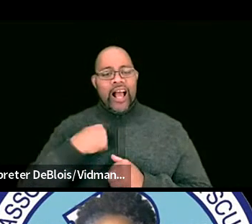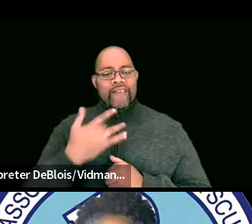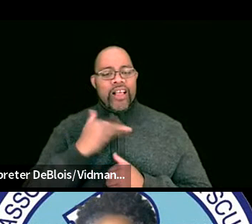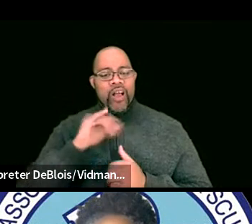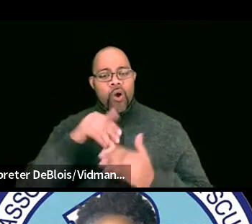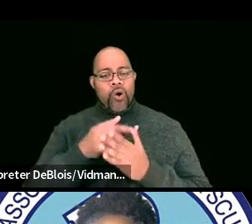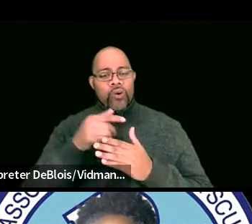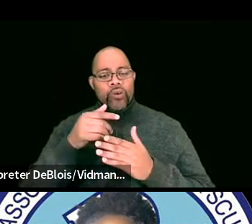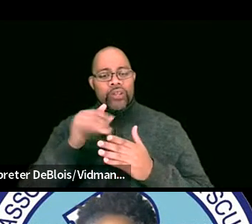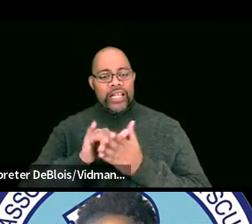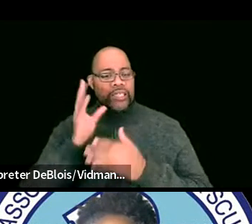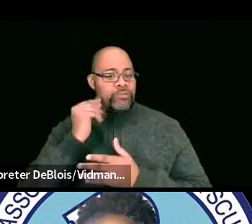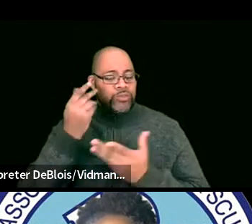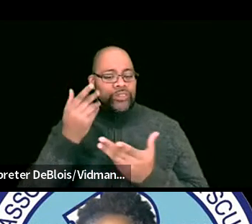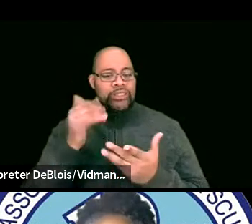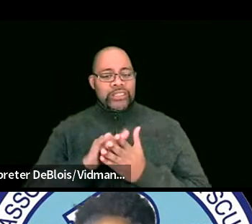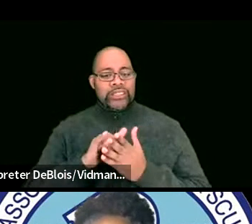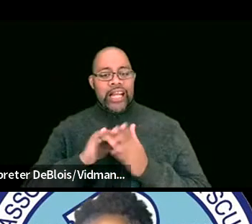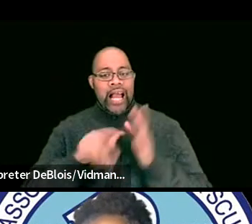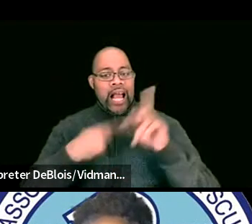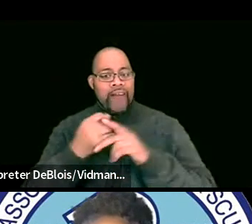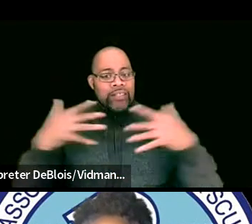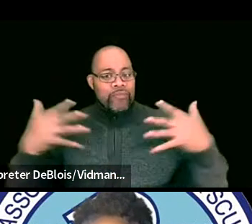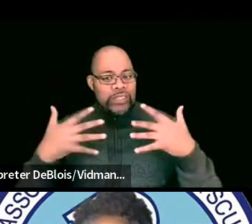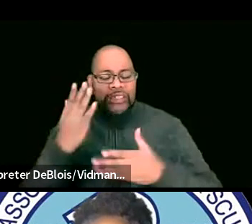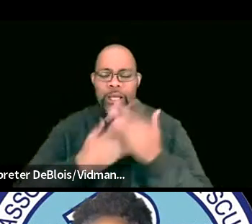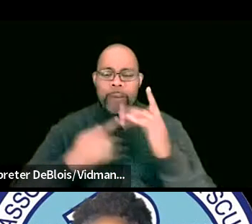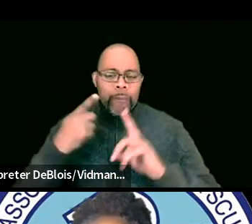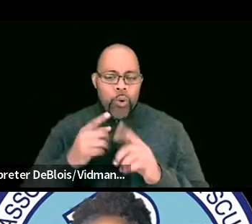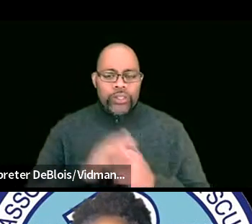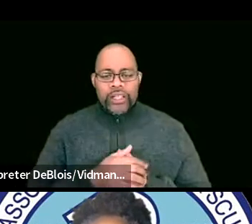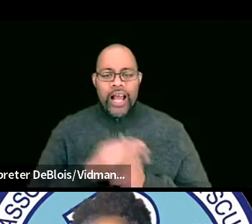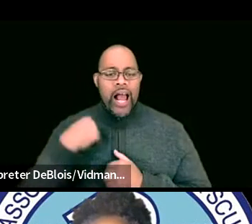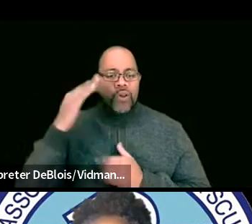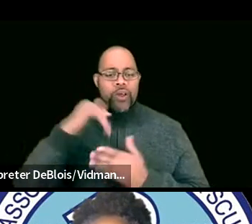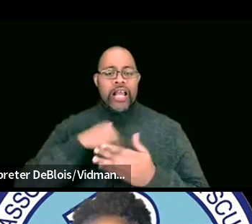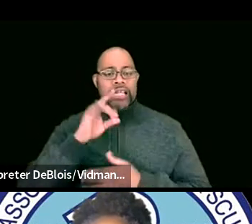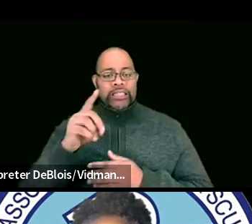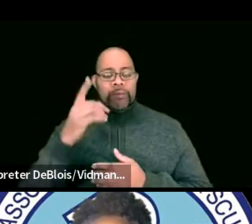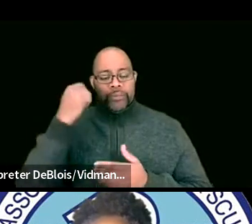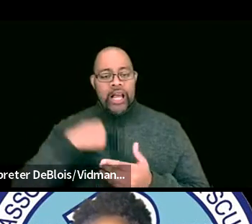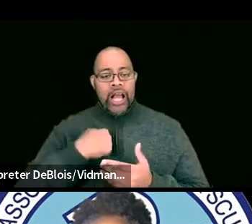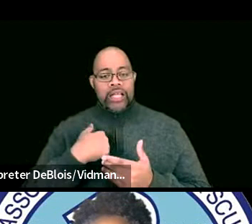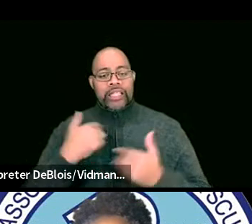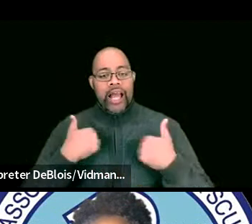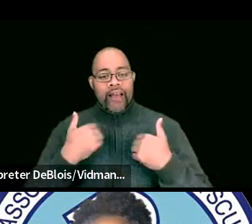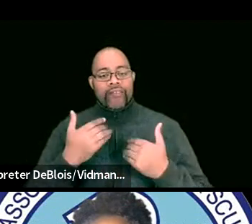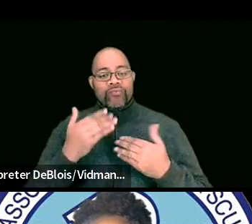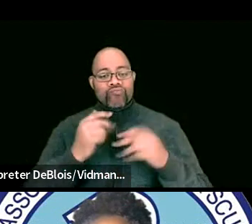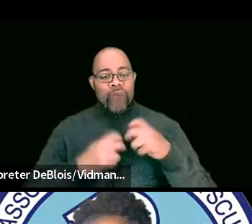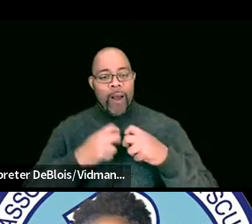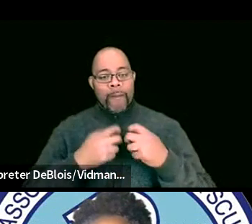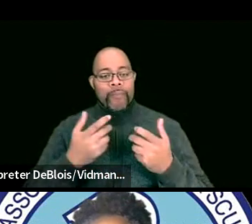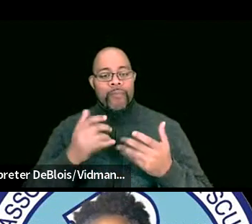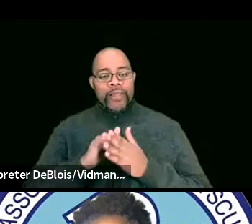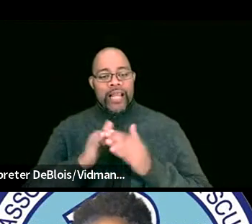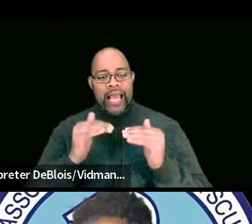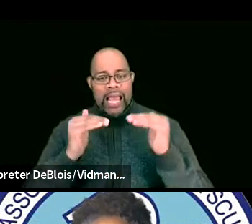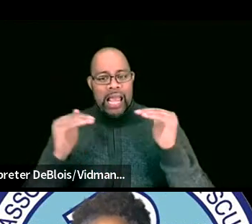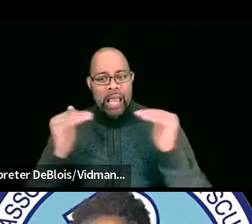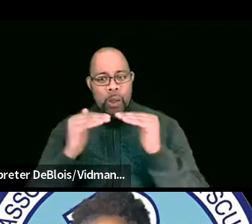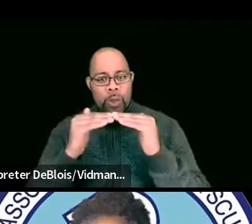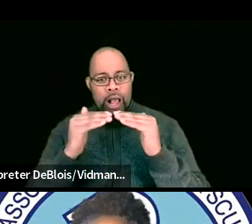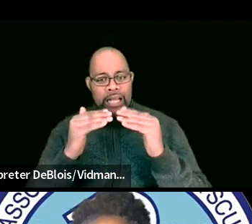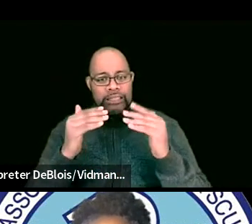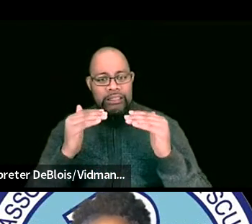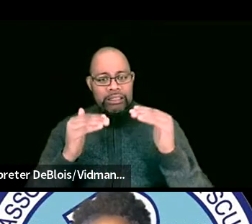all of us kind of experienced some form of anxiety at some point. And I know I did, because I was having trouble kind of like equalizing and clearing my ears